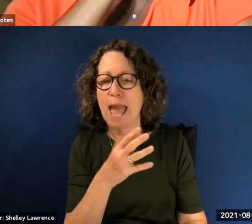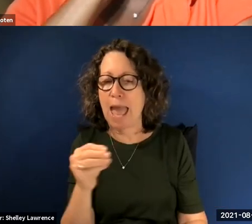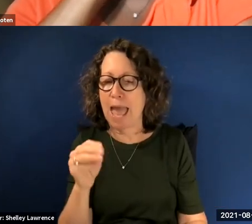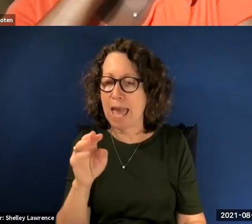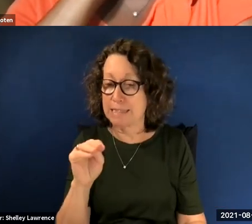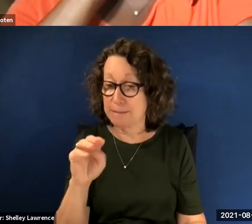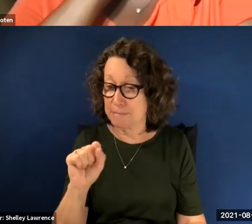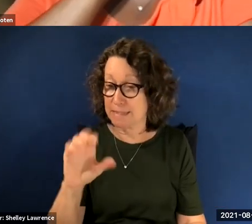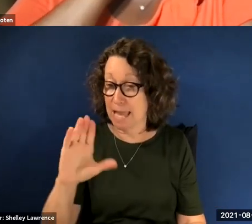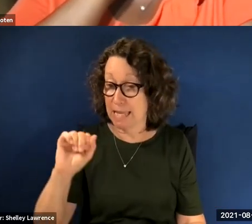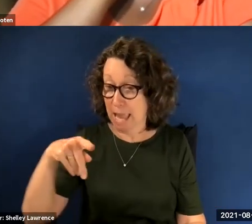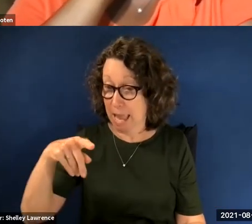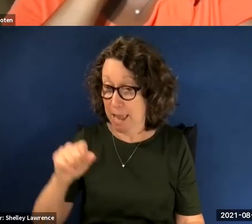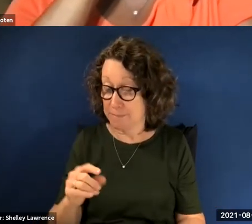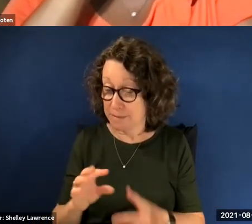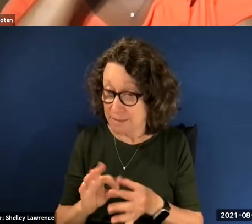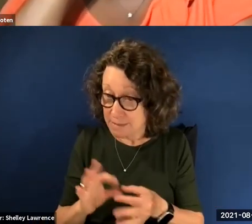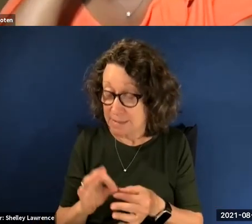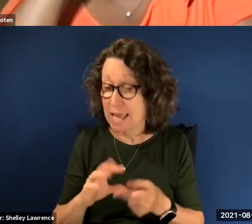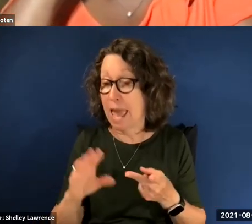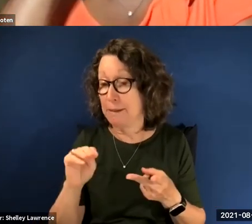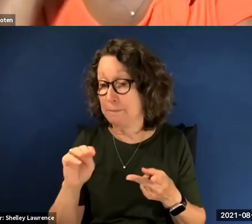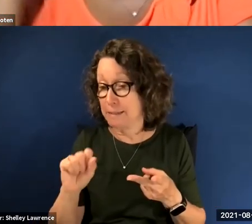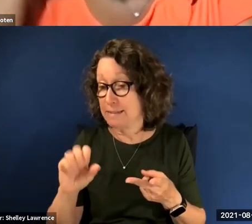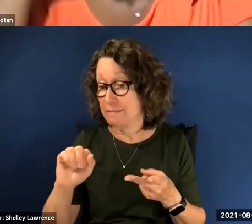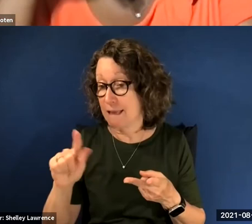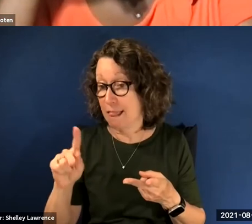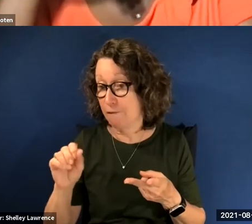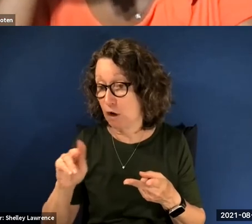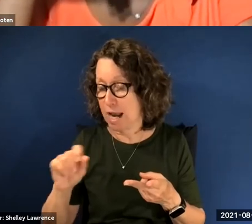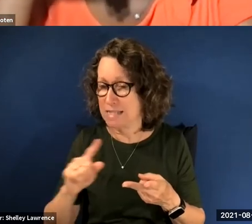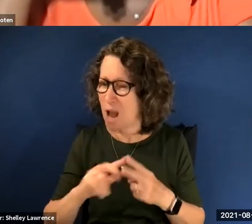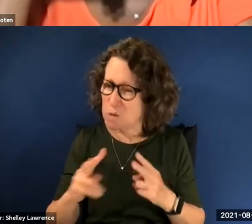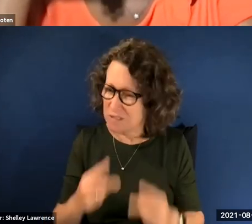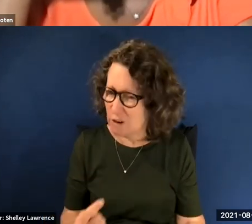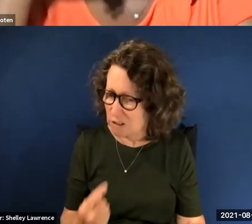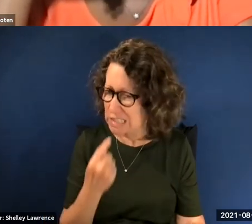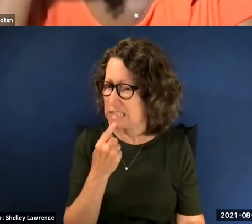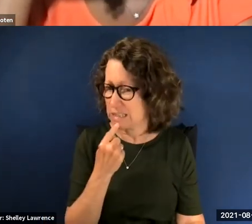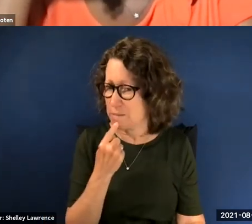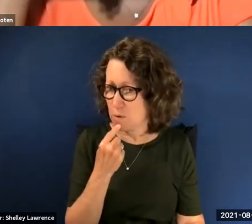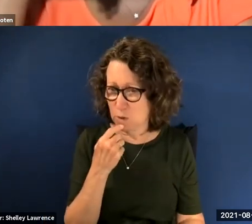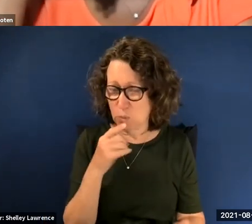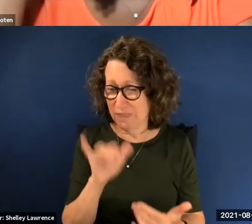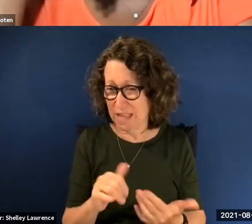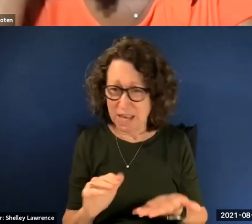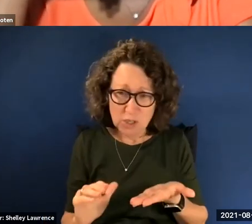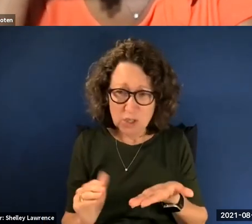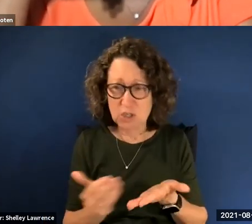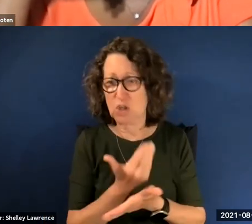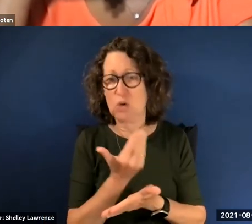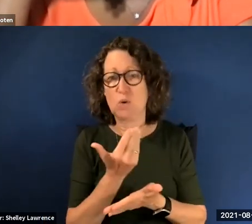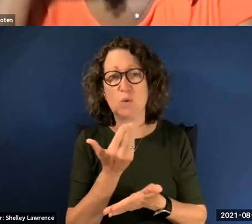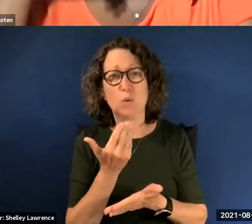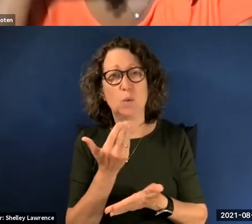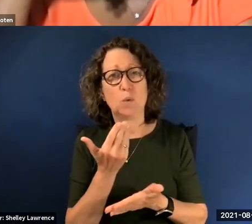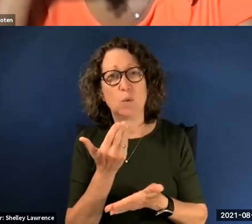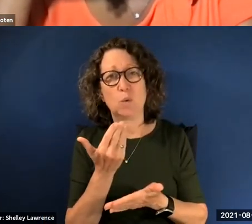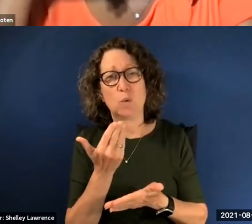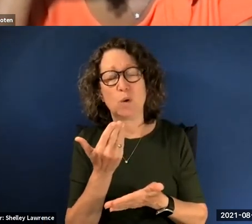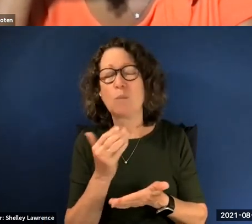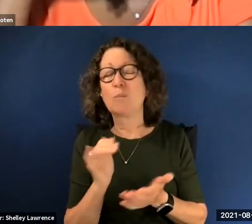has expressed and Ms. Alvarez, I was very disappointed with this new, with this news that